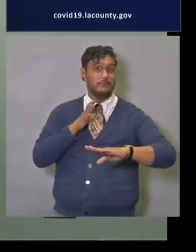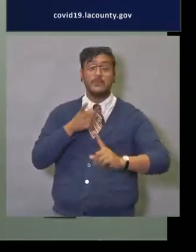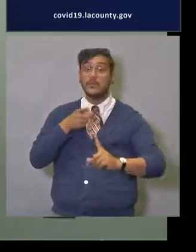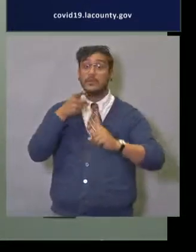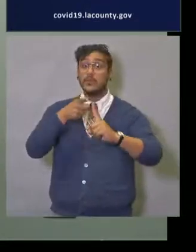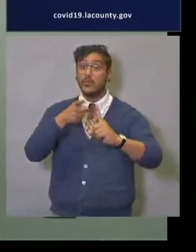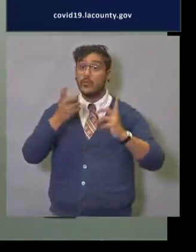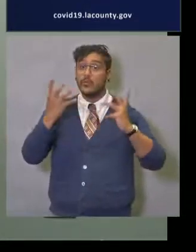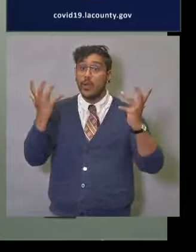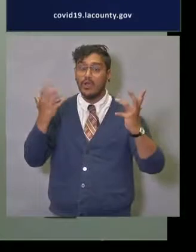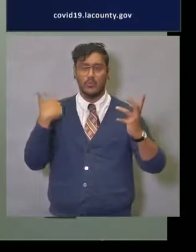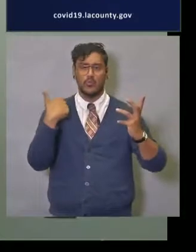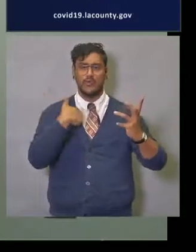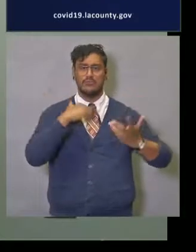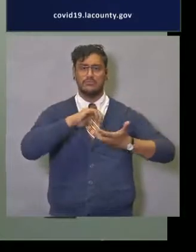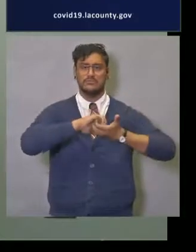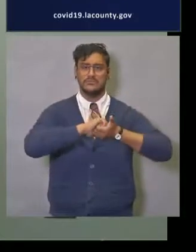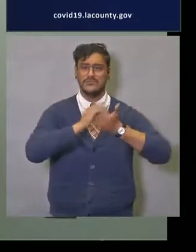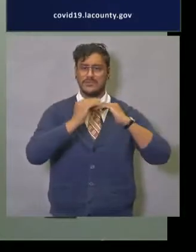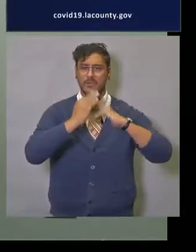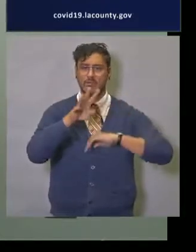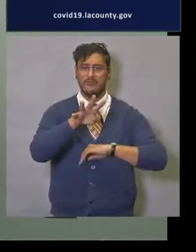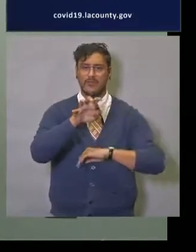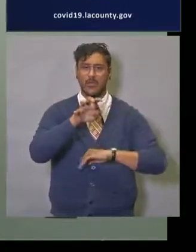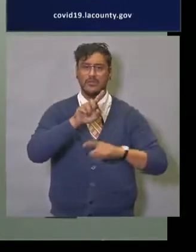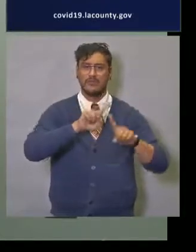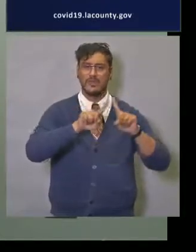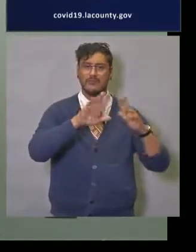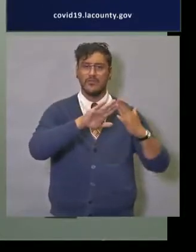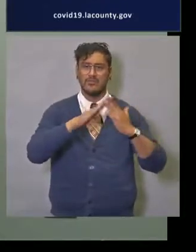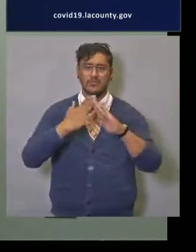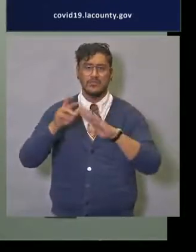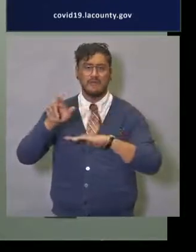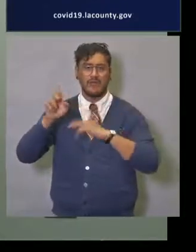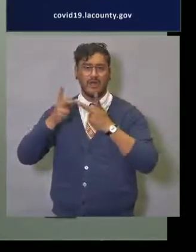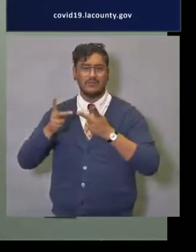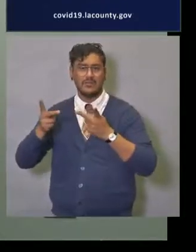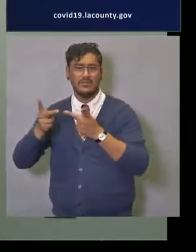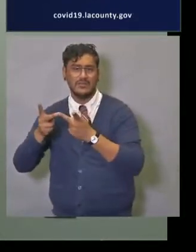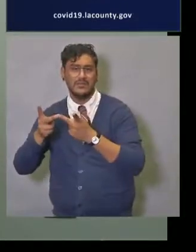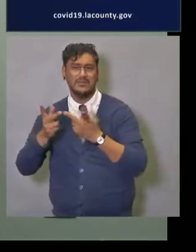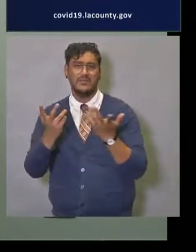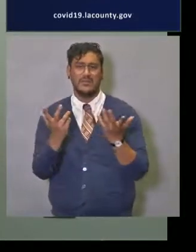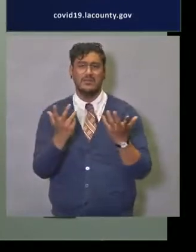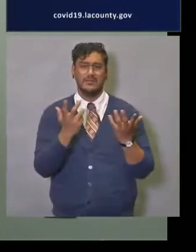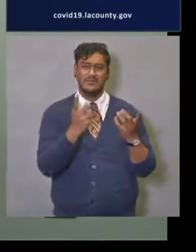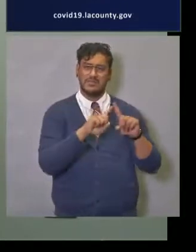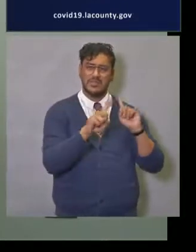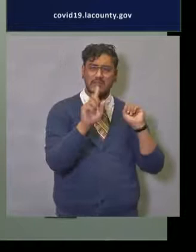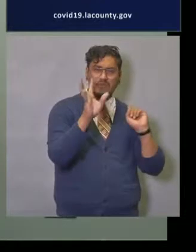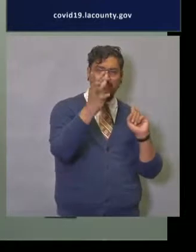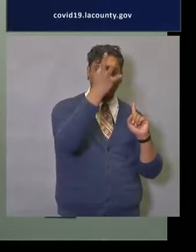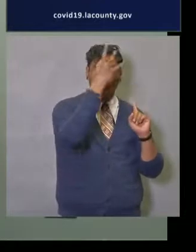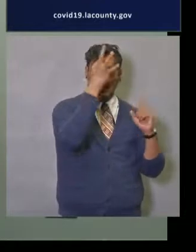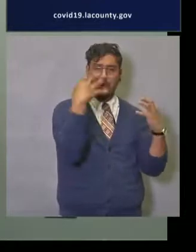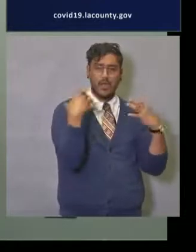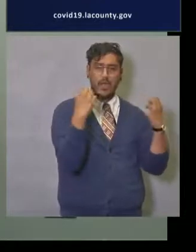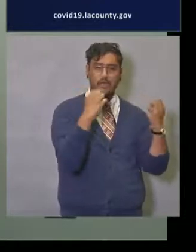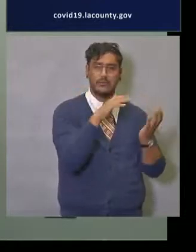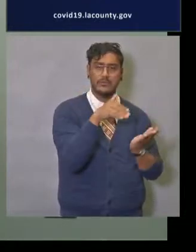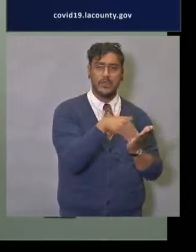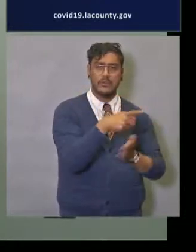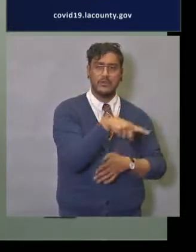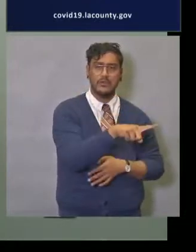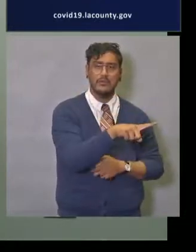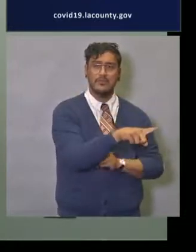the over 400 community organizations, the pharmacies, the federally qualified health centers that are really helping